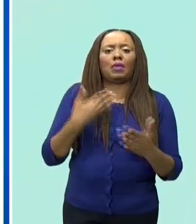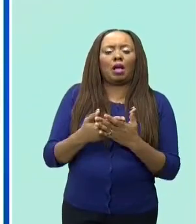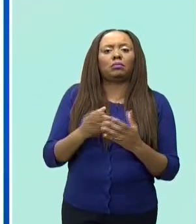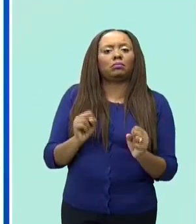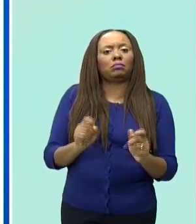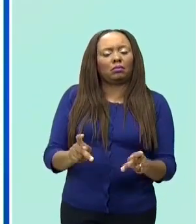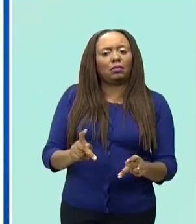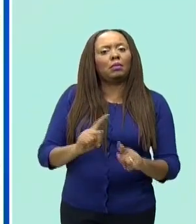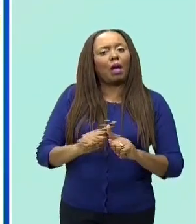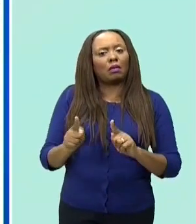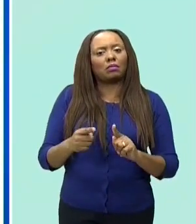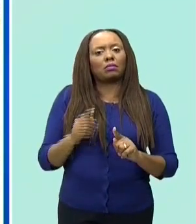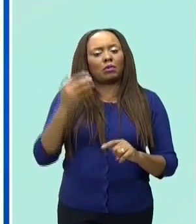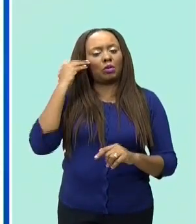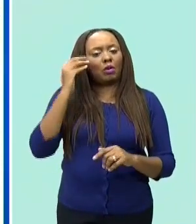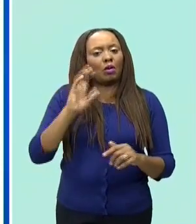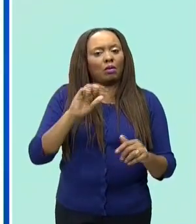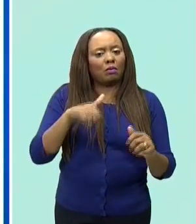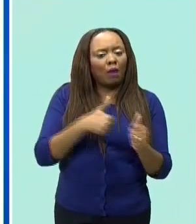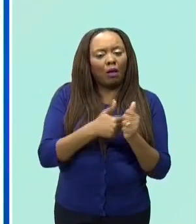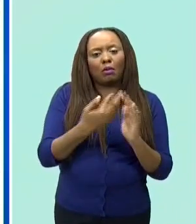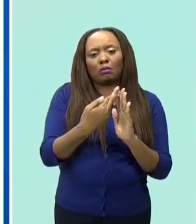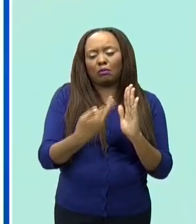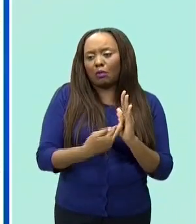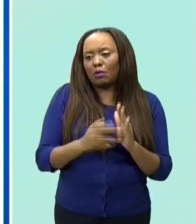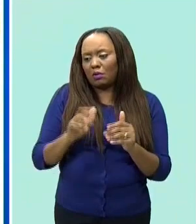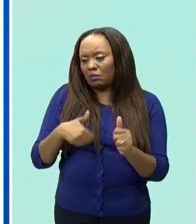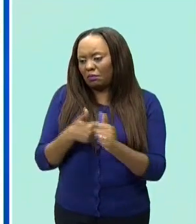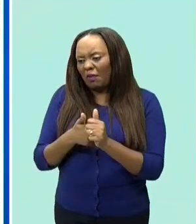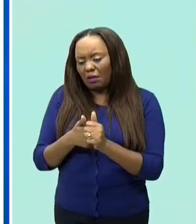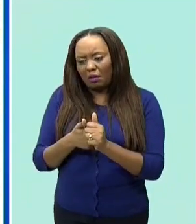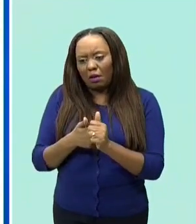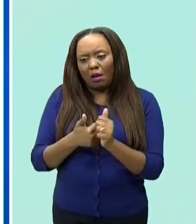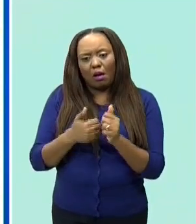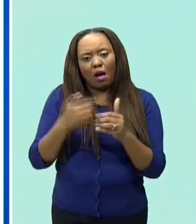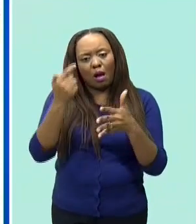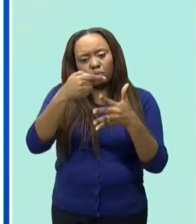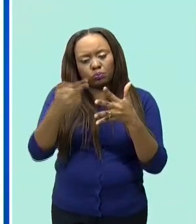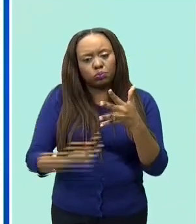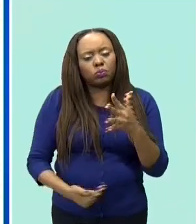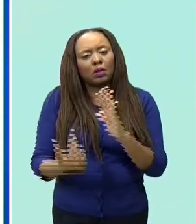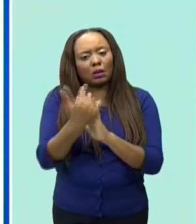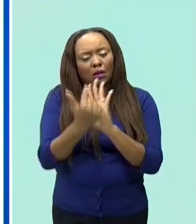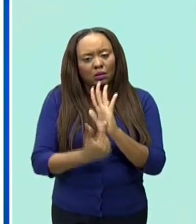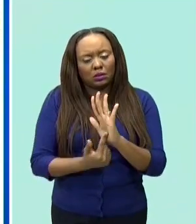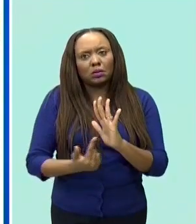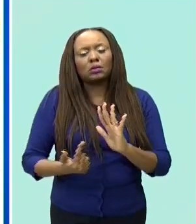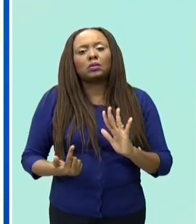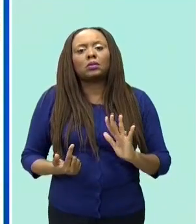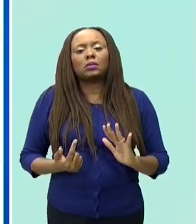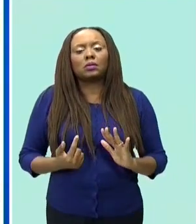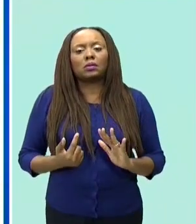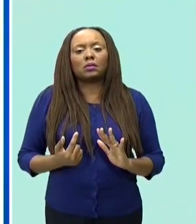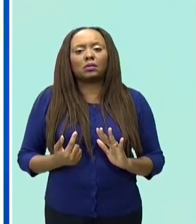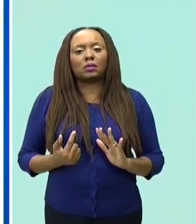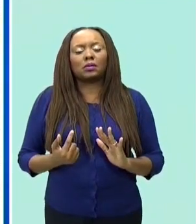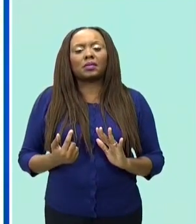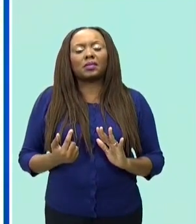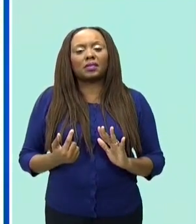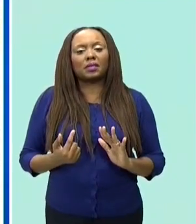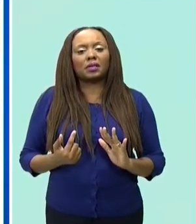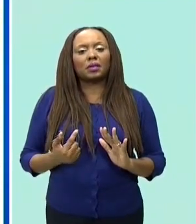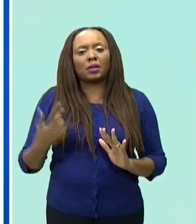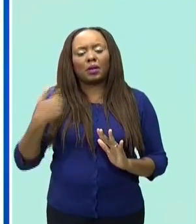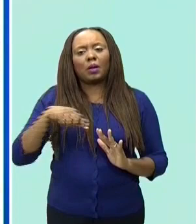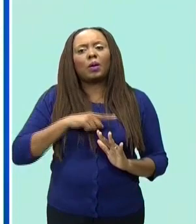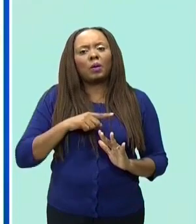there's rules and regulations that you have to comply with. So we found it to be, in the end, something we can very